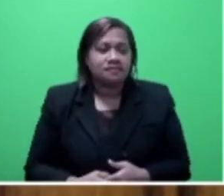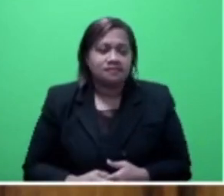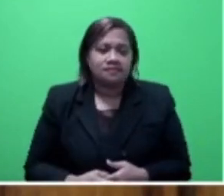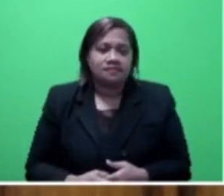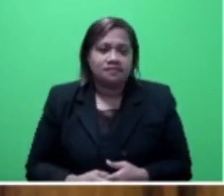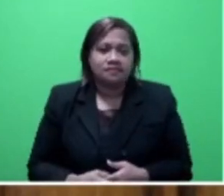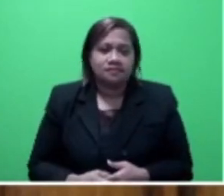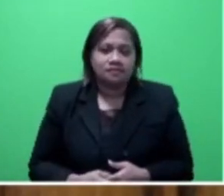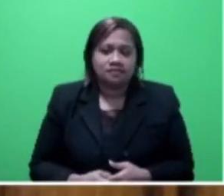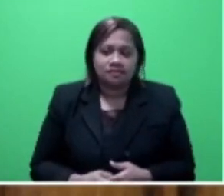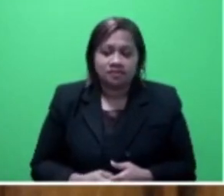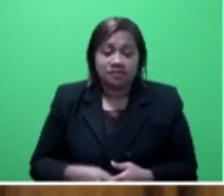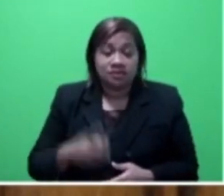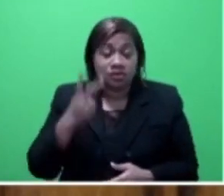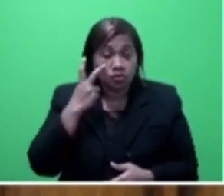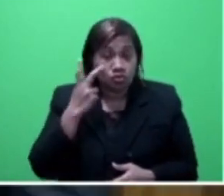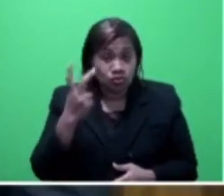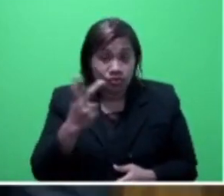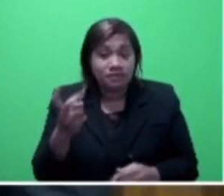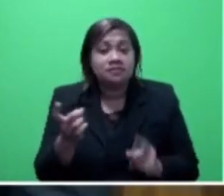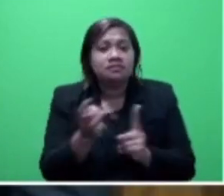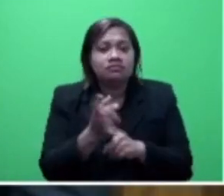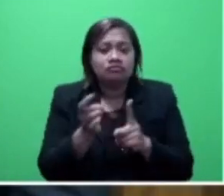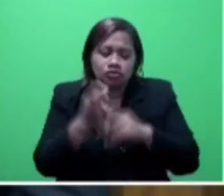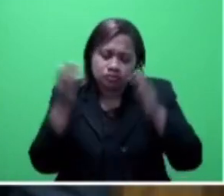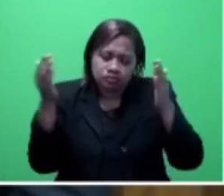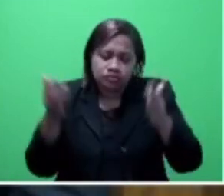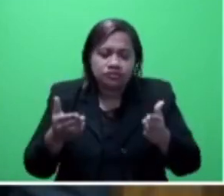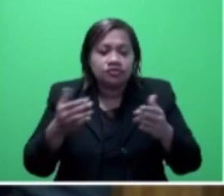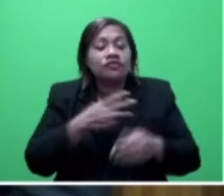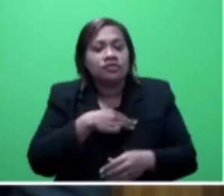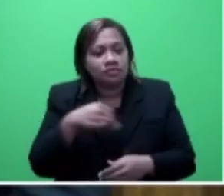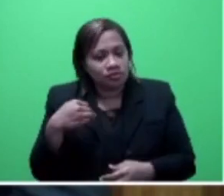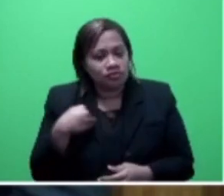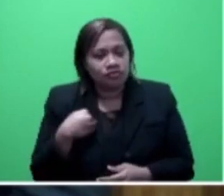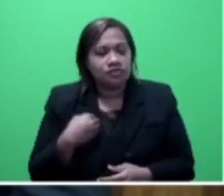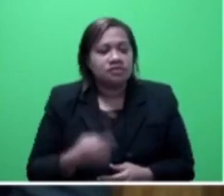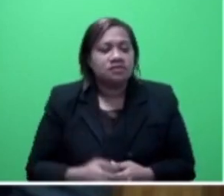tourism is an important focus of the ministry itself.